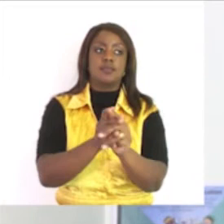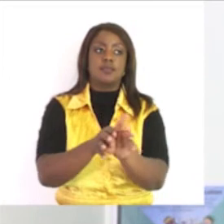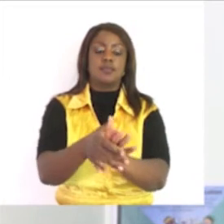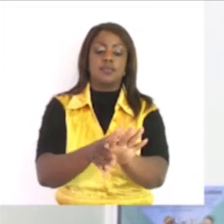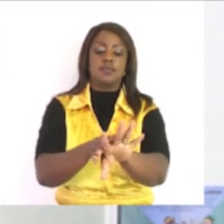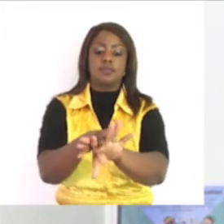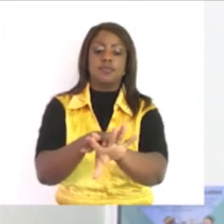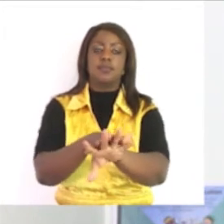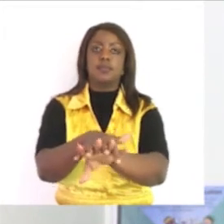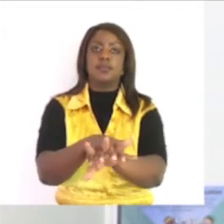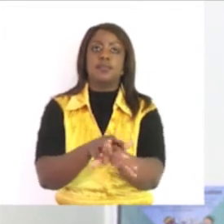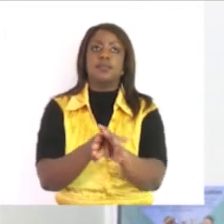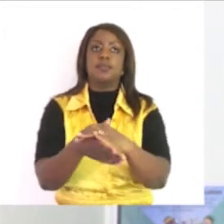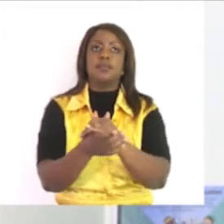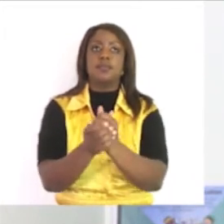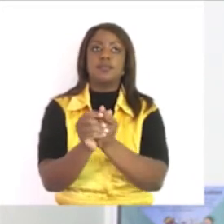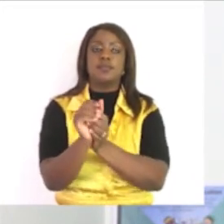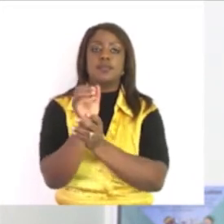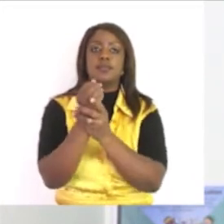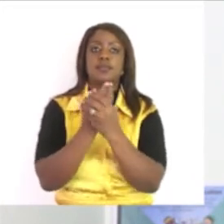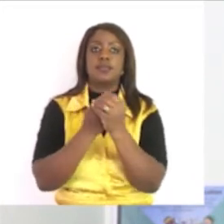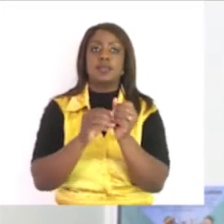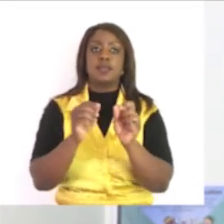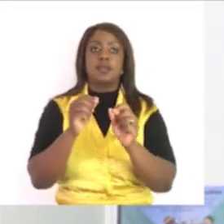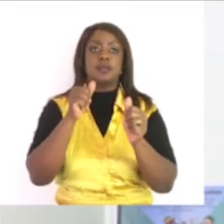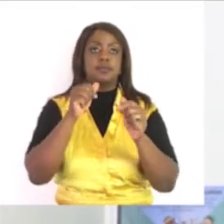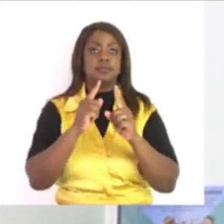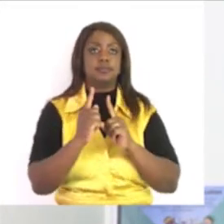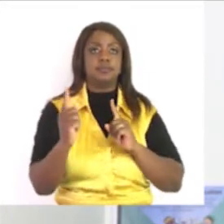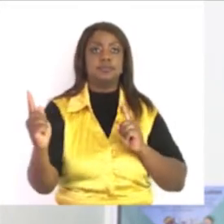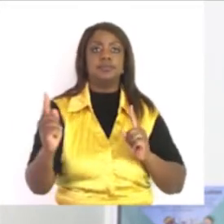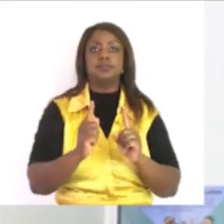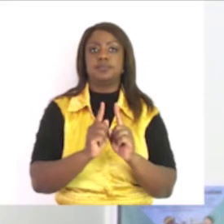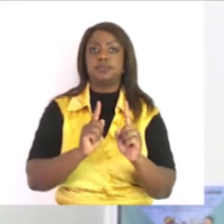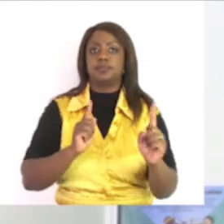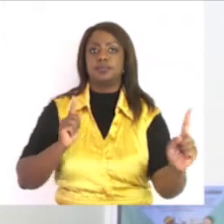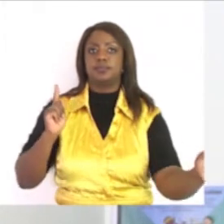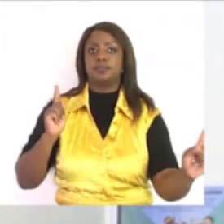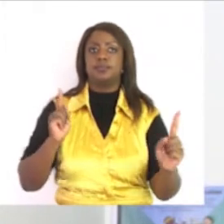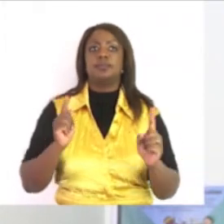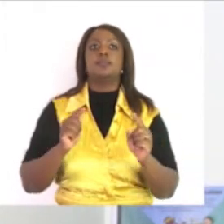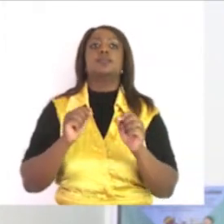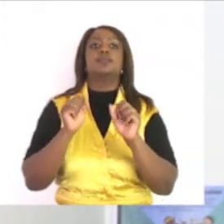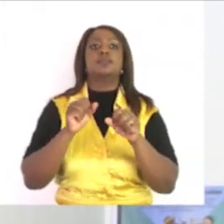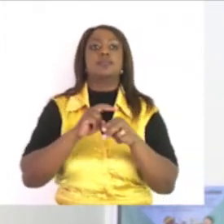are sanitized, observing the social distance by stretching out.